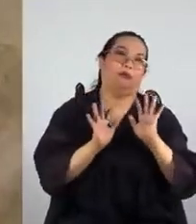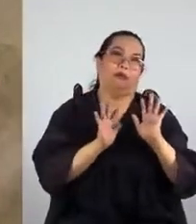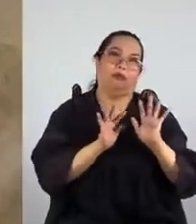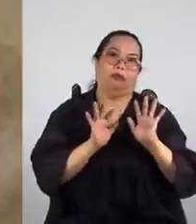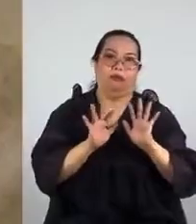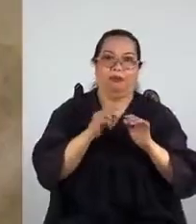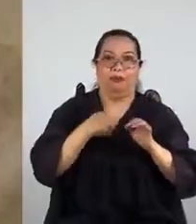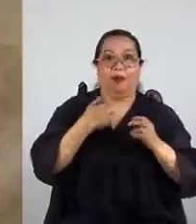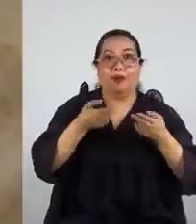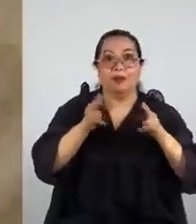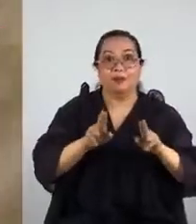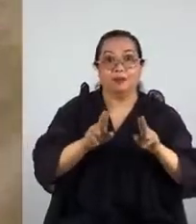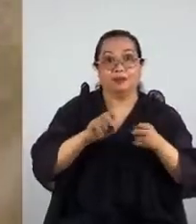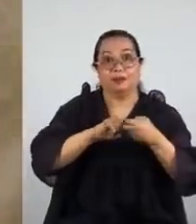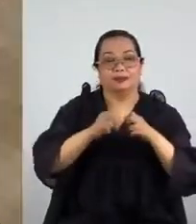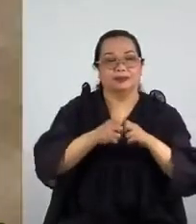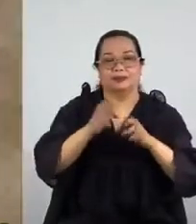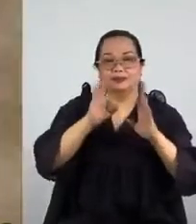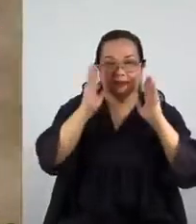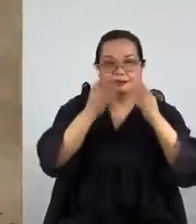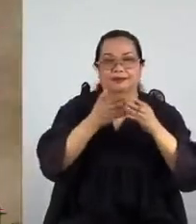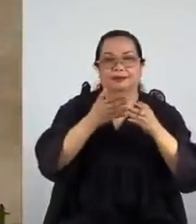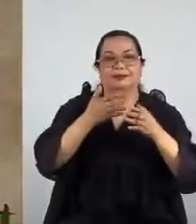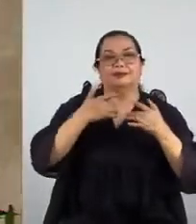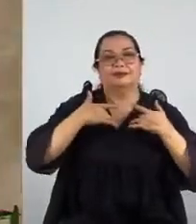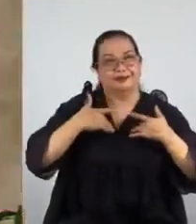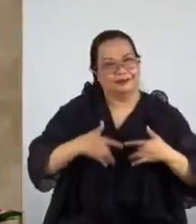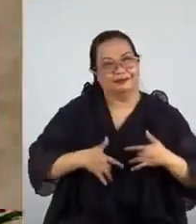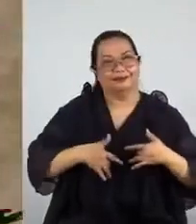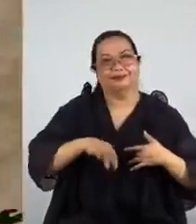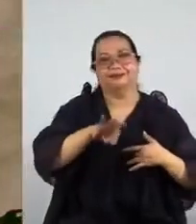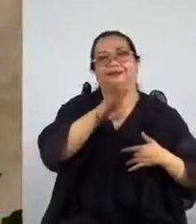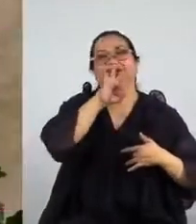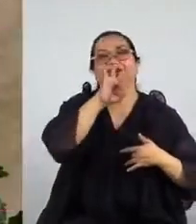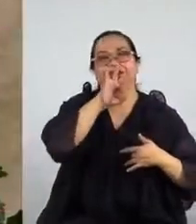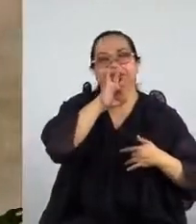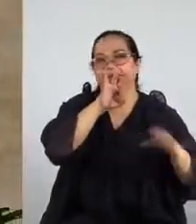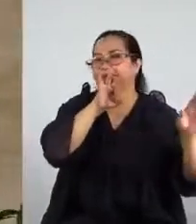our predicament or our problems. We will become discouraged and disappointed.